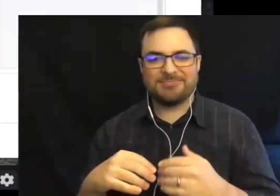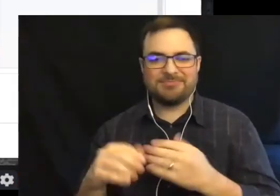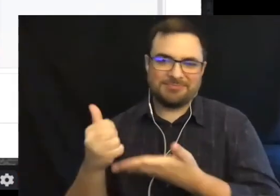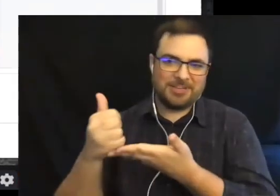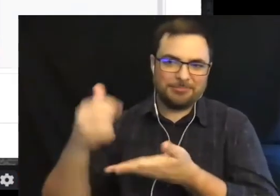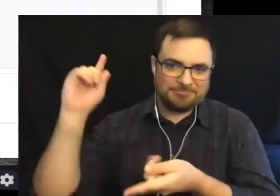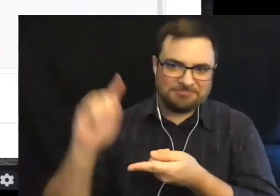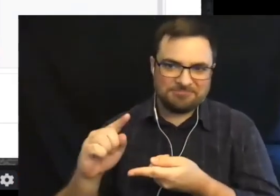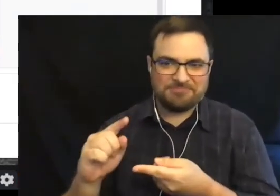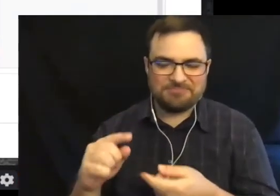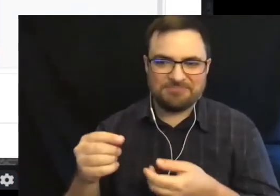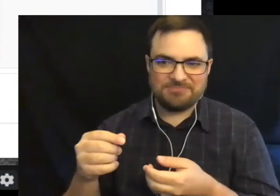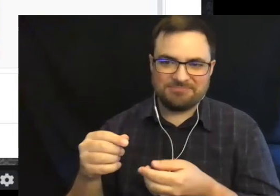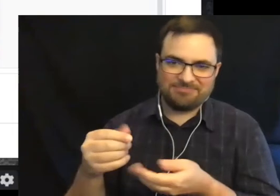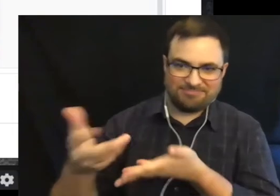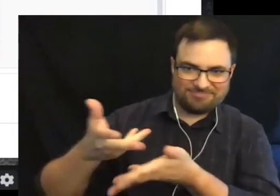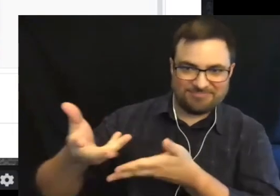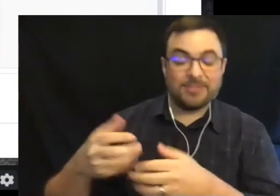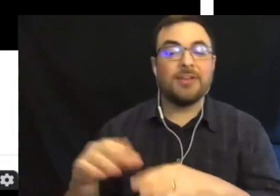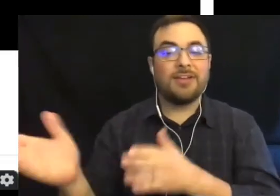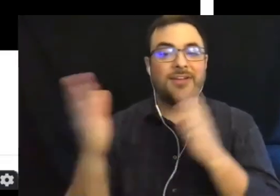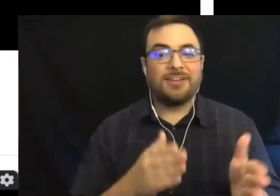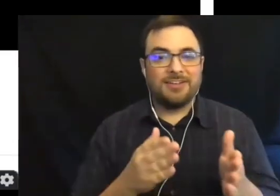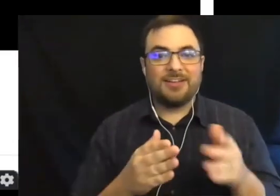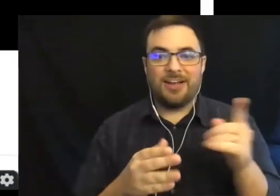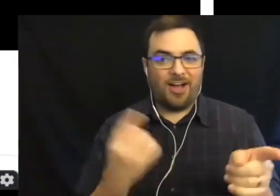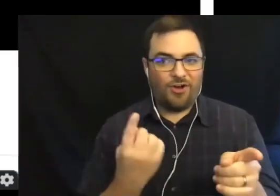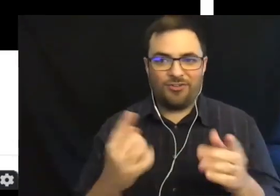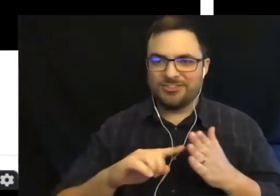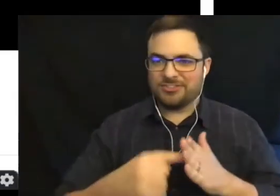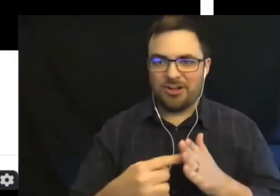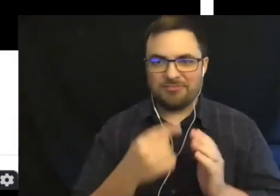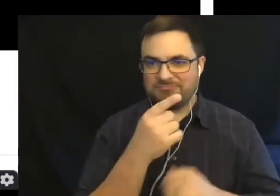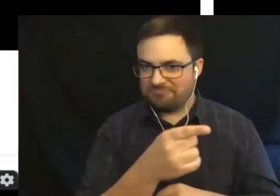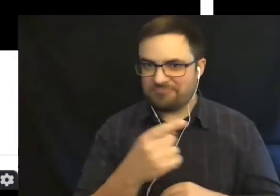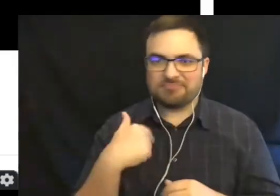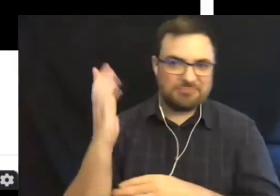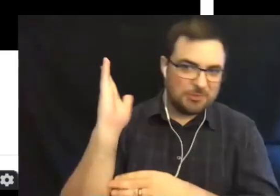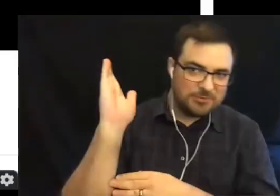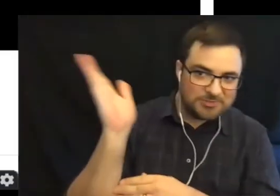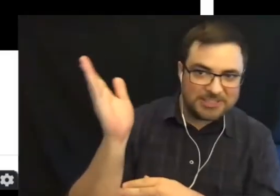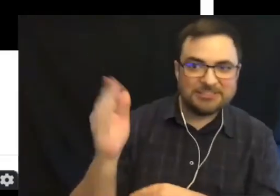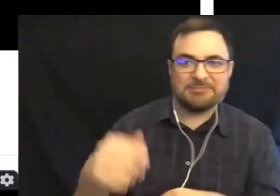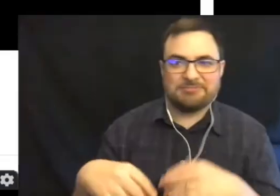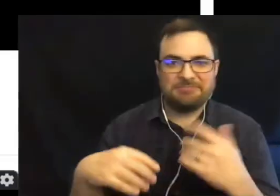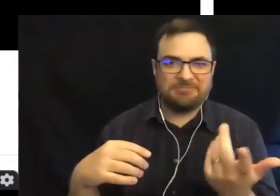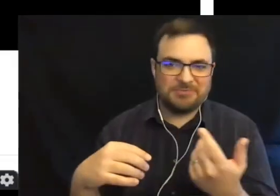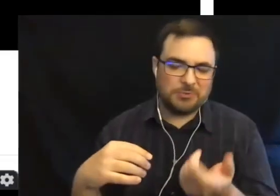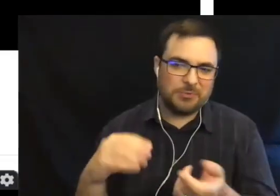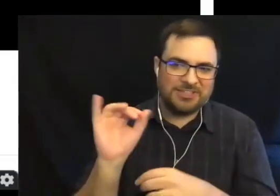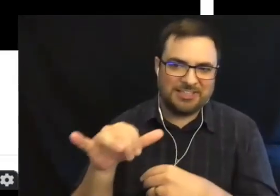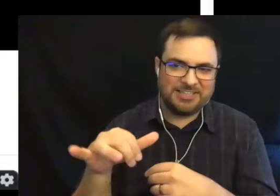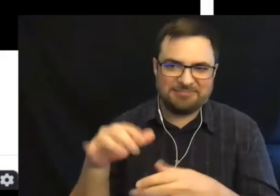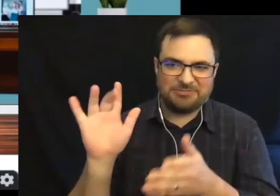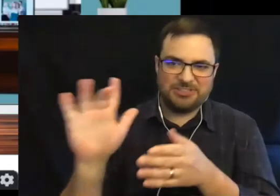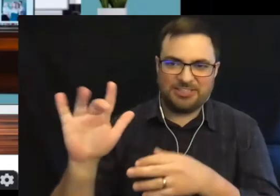with this slide. And I would just present it, and, it says, you can